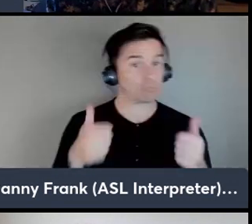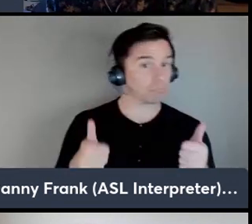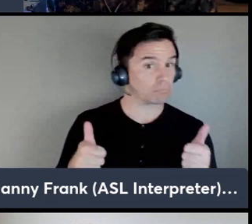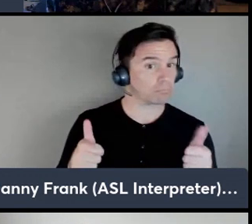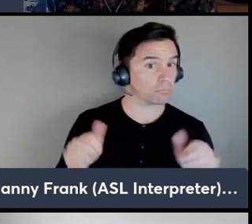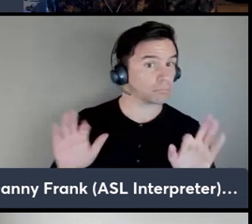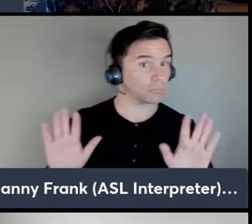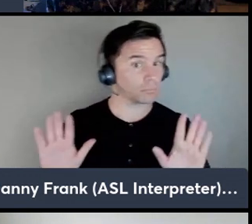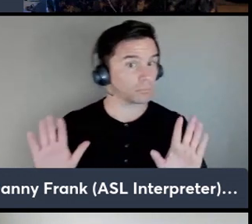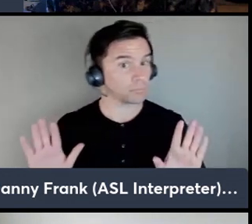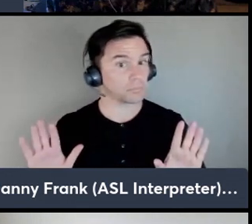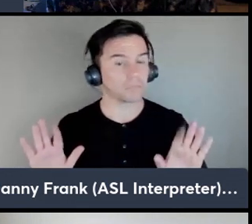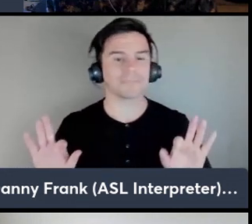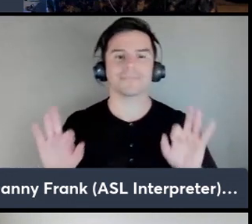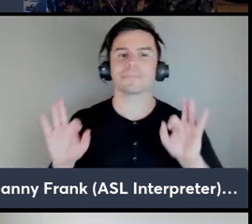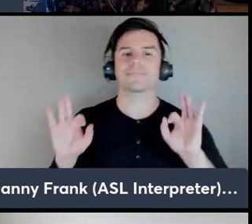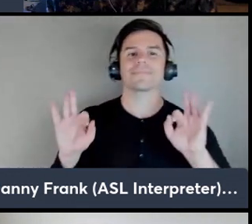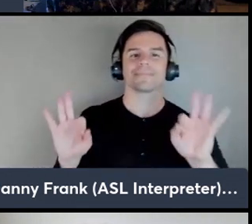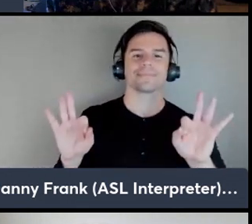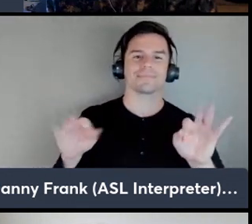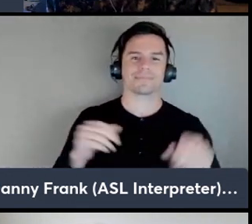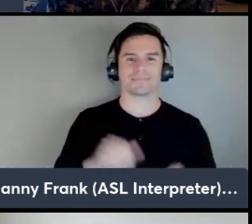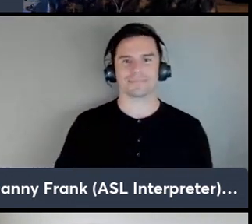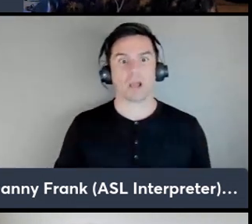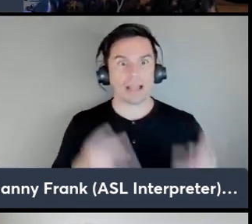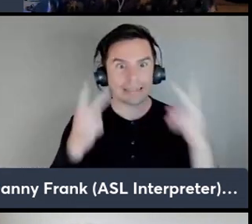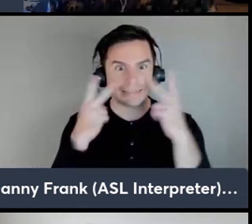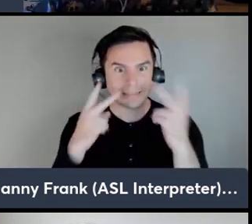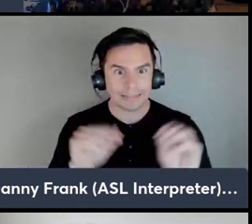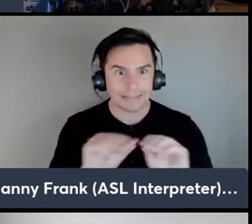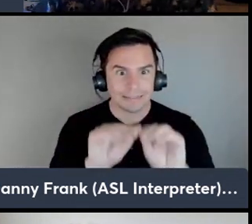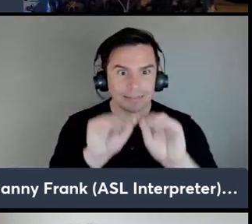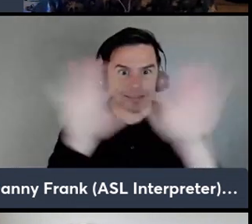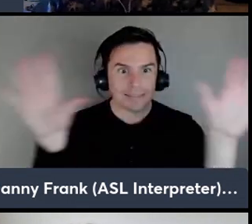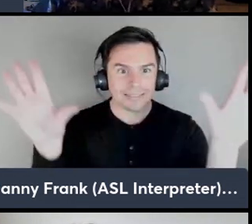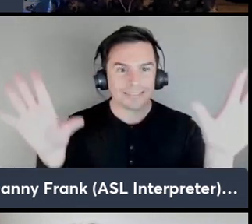That much more. Yeah. Oh my gosh, I can see. Beautiful. Thank you.